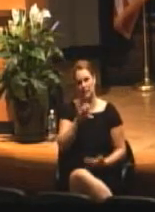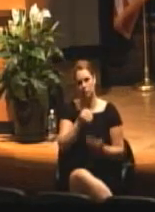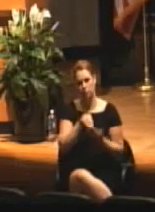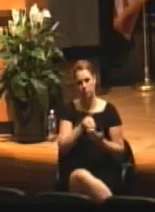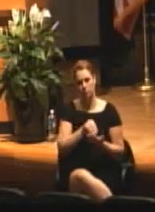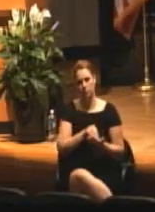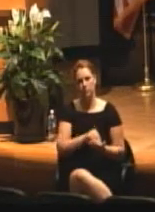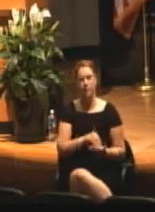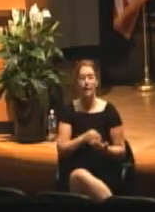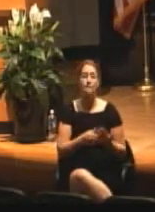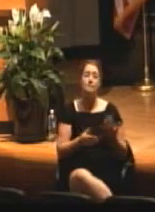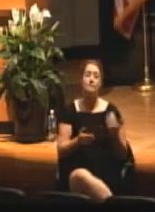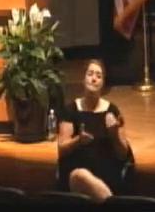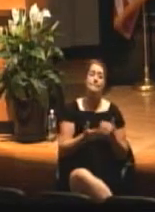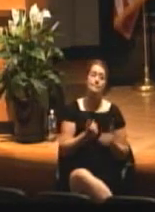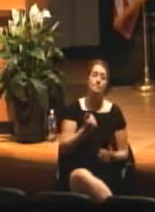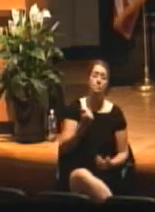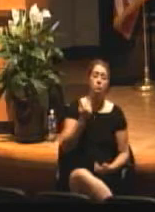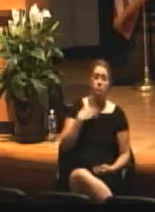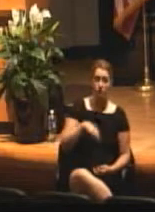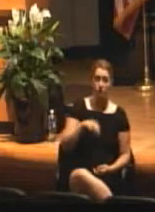is, the easier it's going to be for you on that.